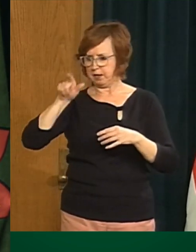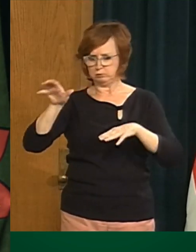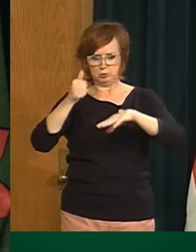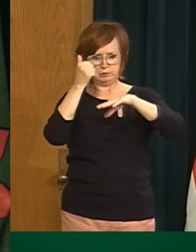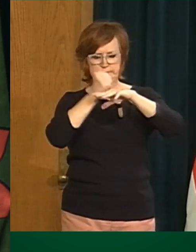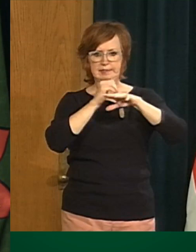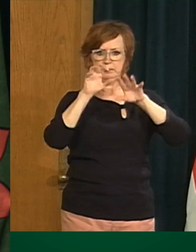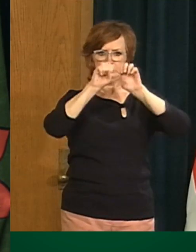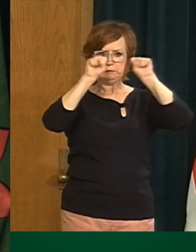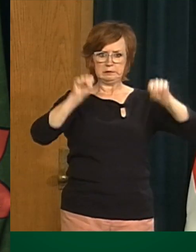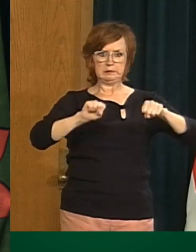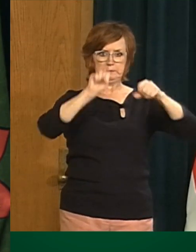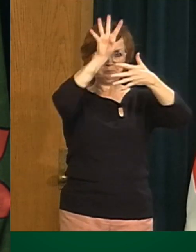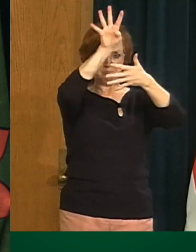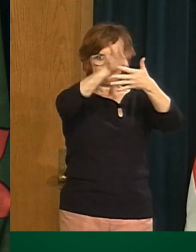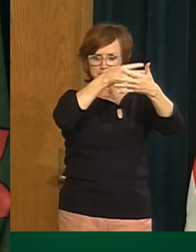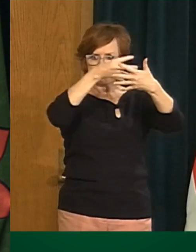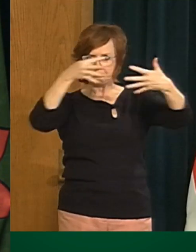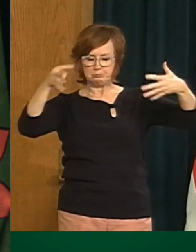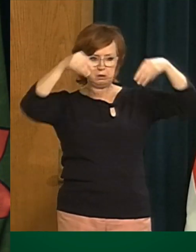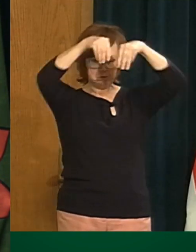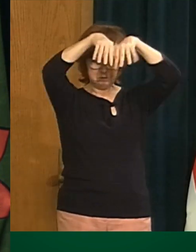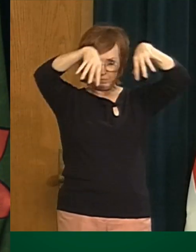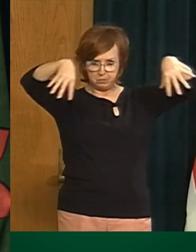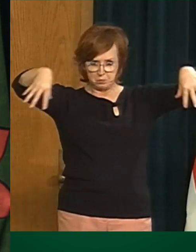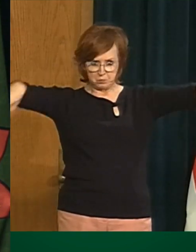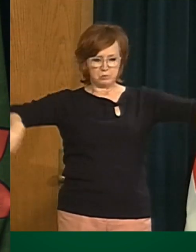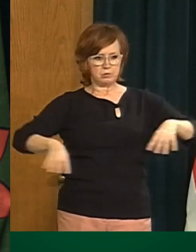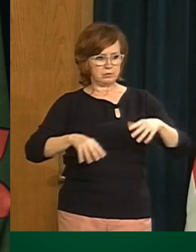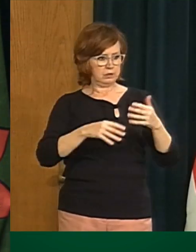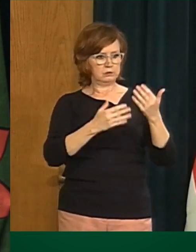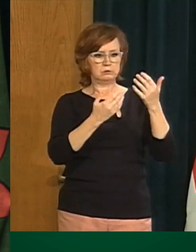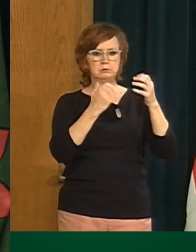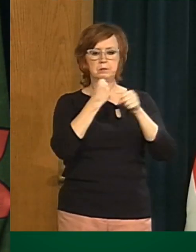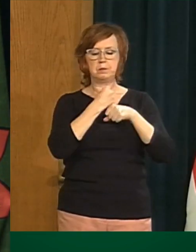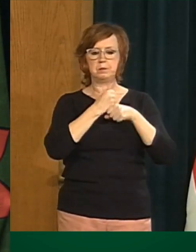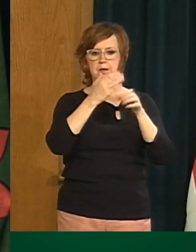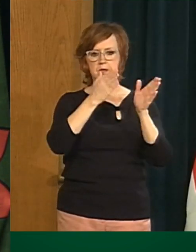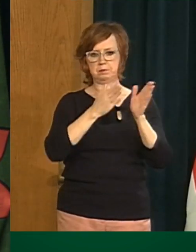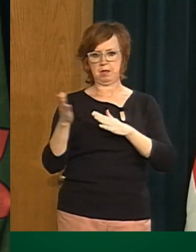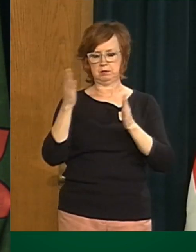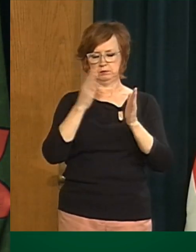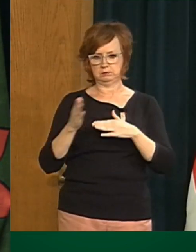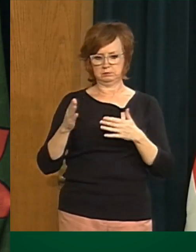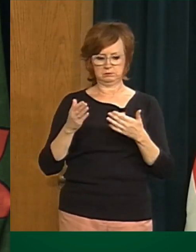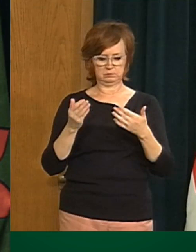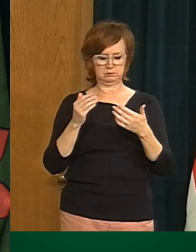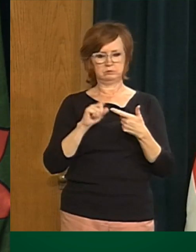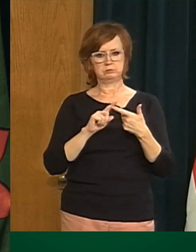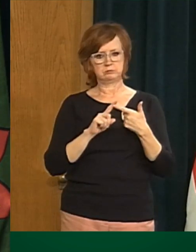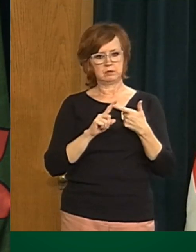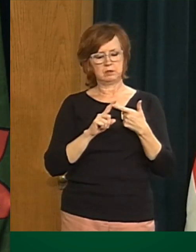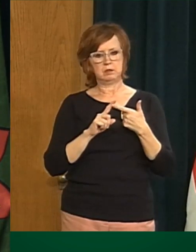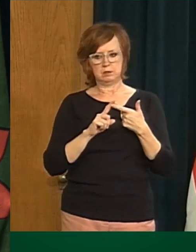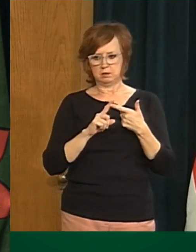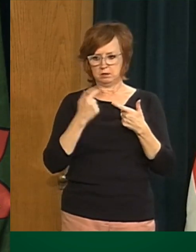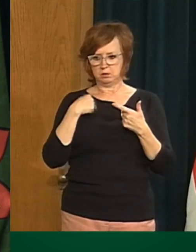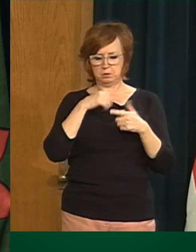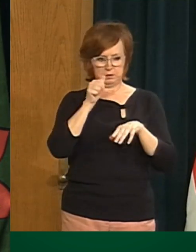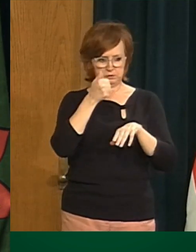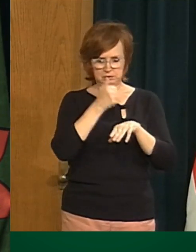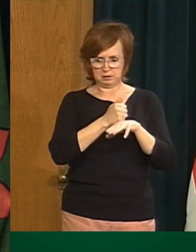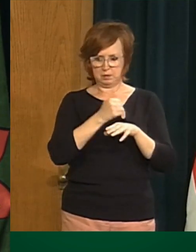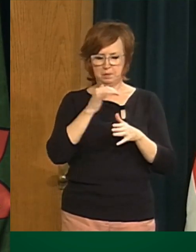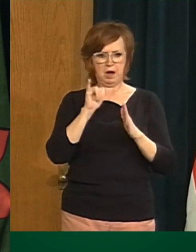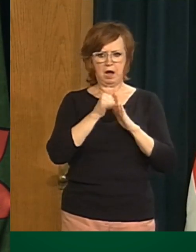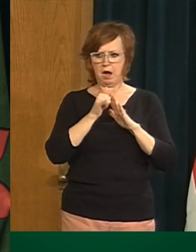for input from the local communities in the decisions ultimately that are made. And part of those decisions will be around how do we limit the